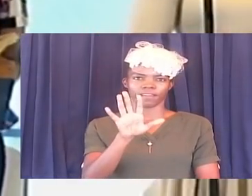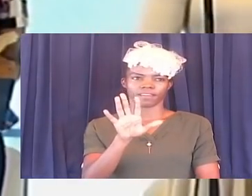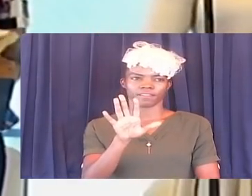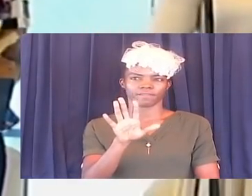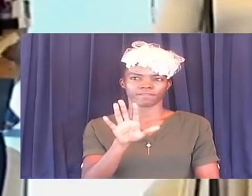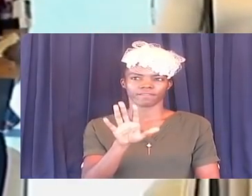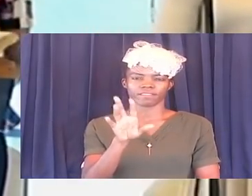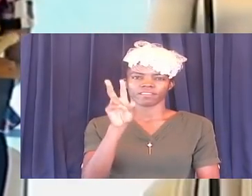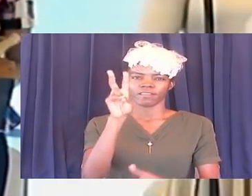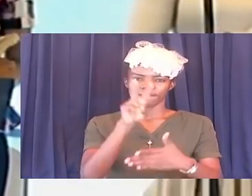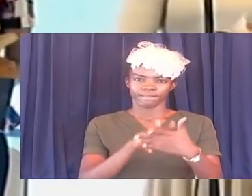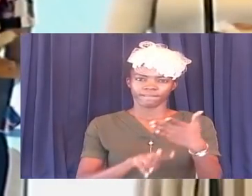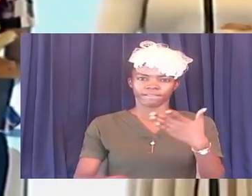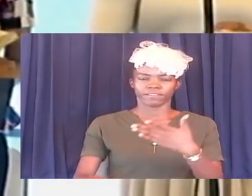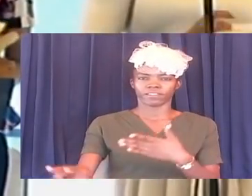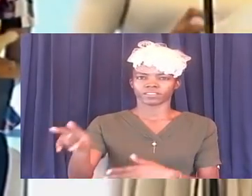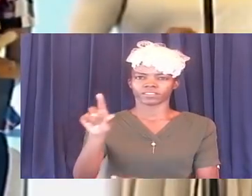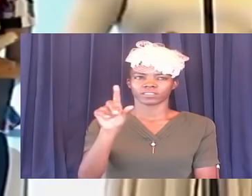5, verse